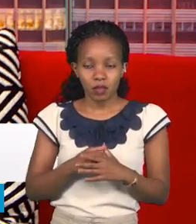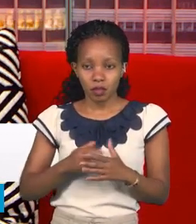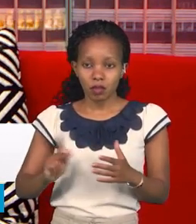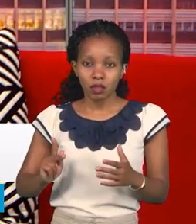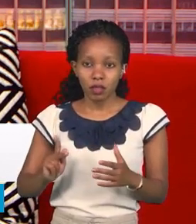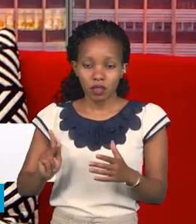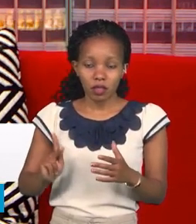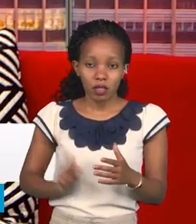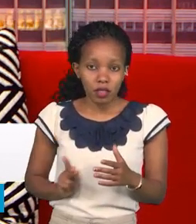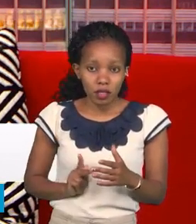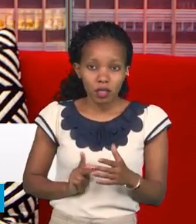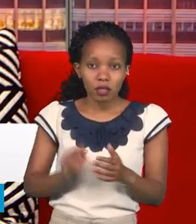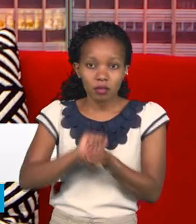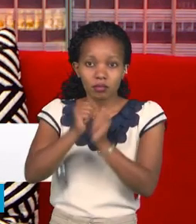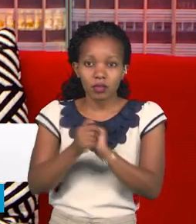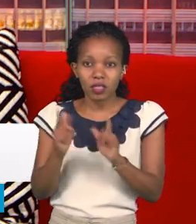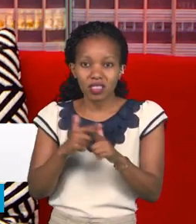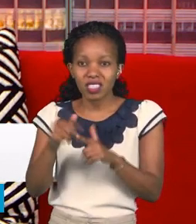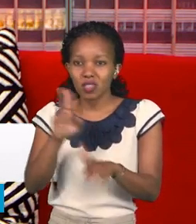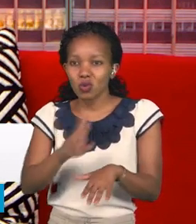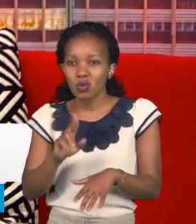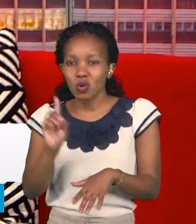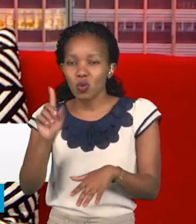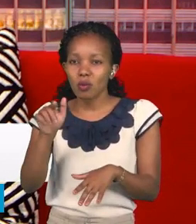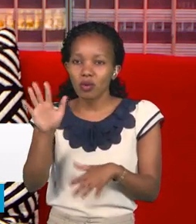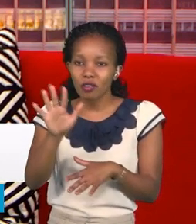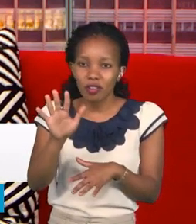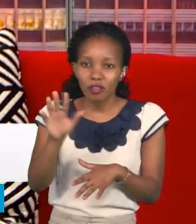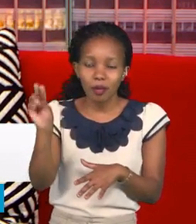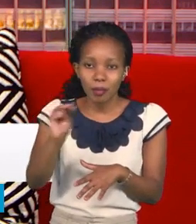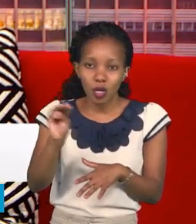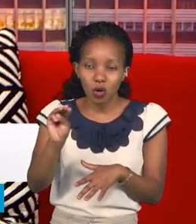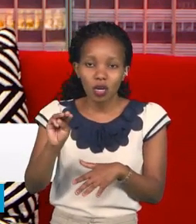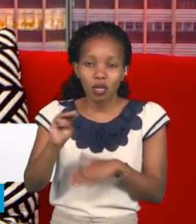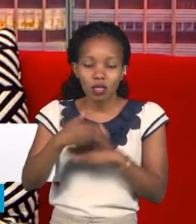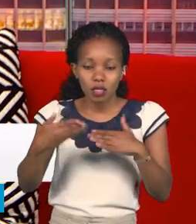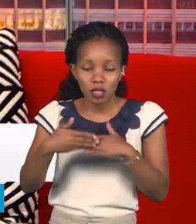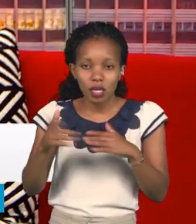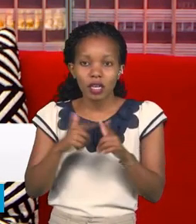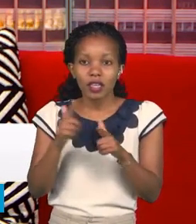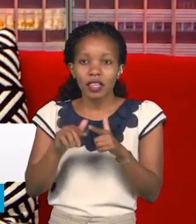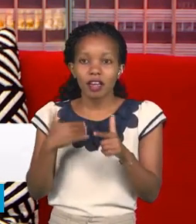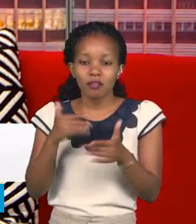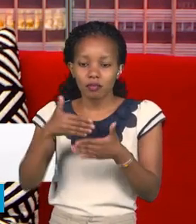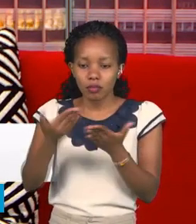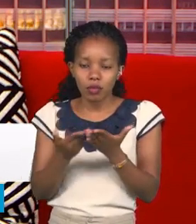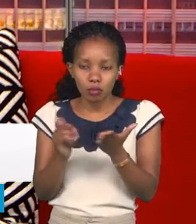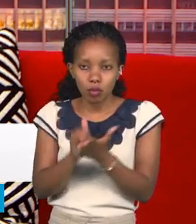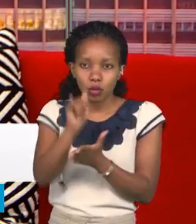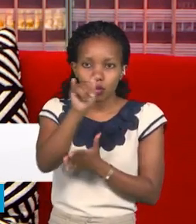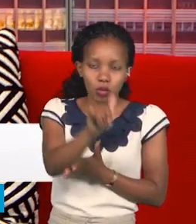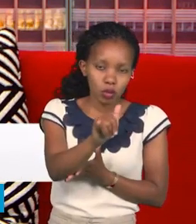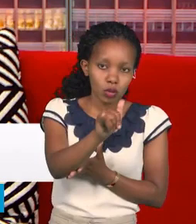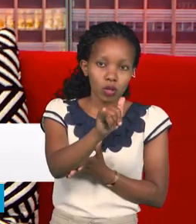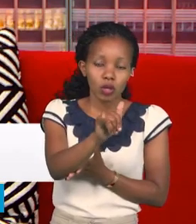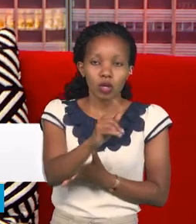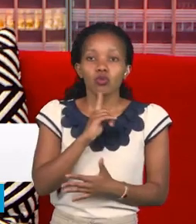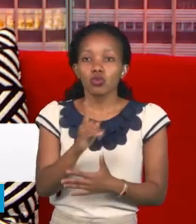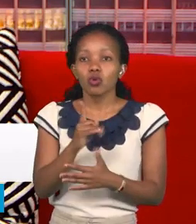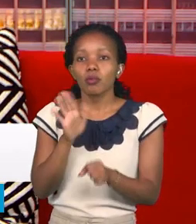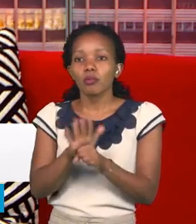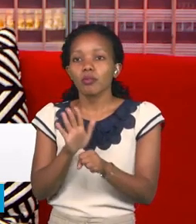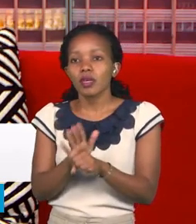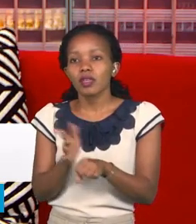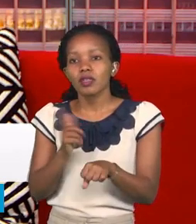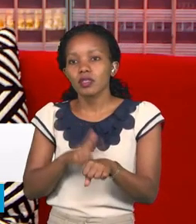example, right, in India, if you go, you spend like about 1.5 million on the surgery. Sure. Right. And then you have your flight tickets to bear. Most of the times, only the